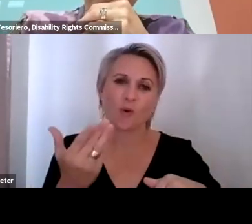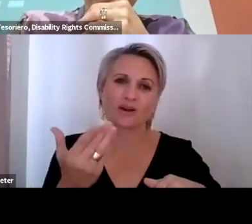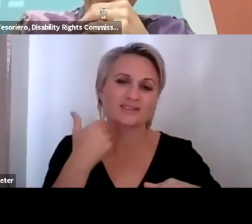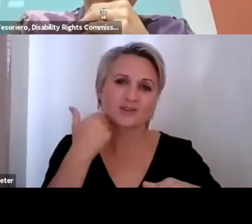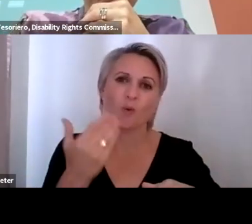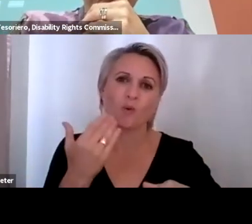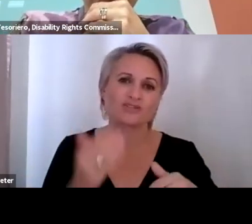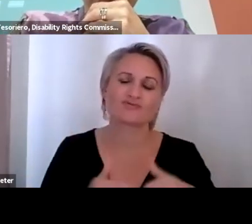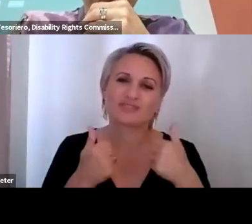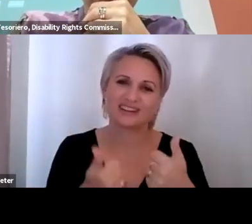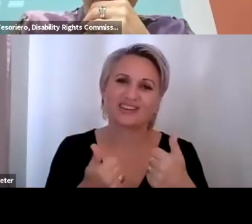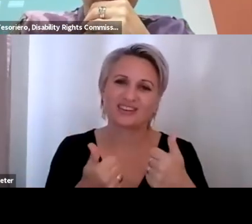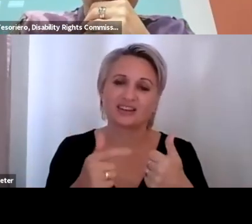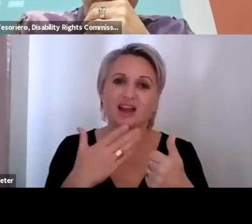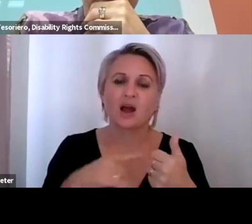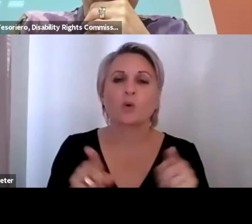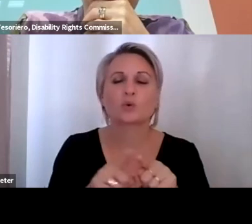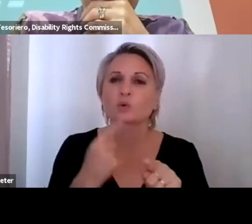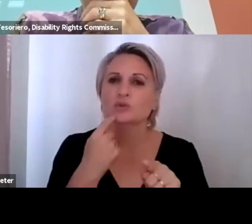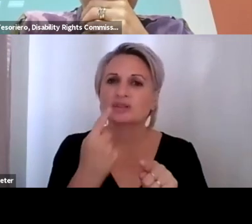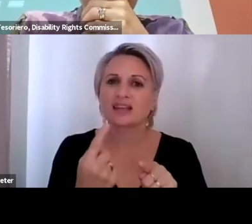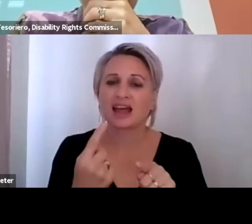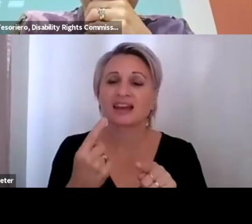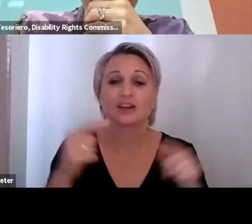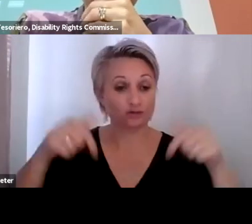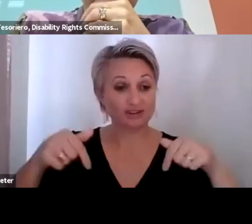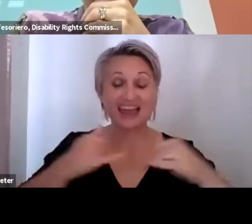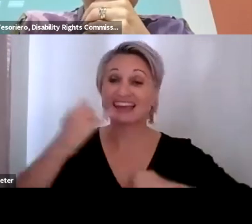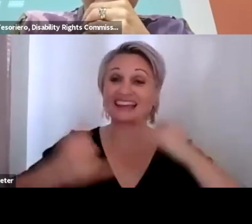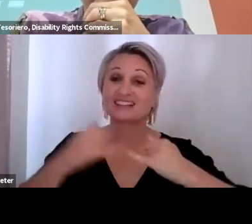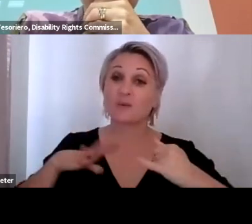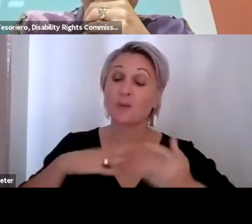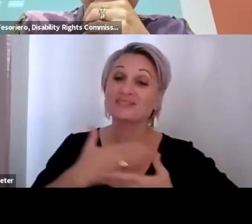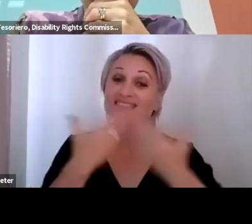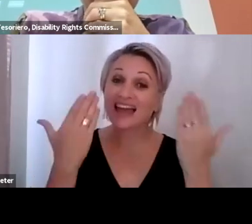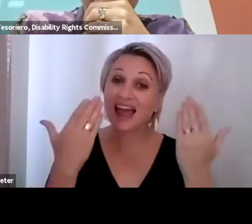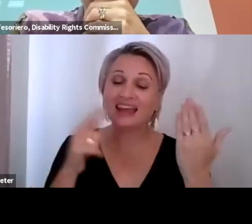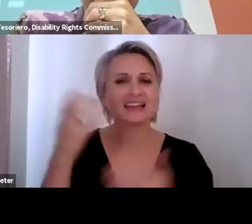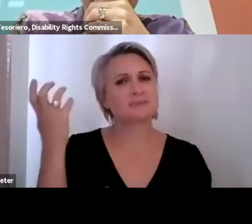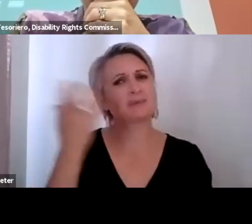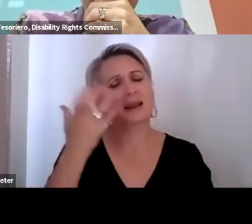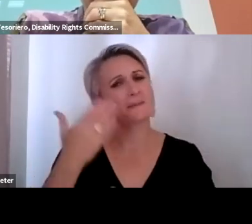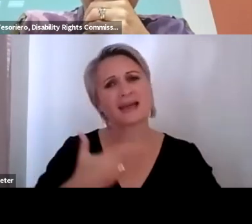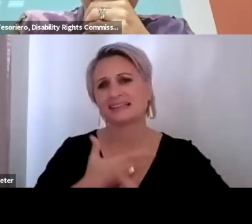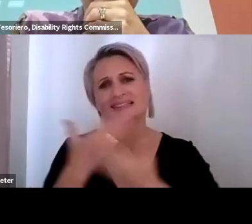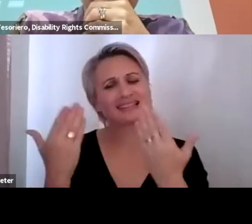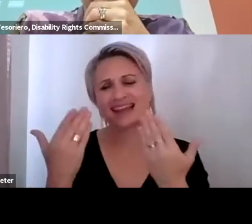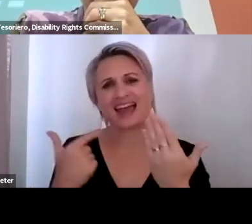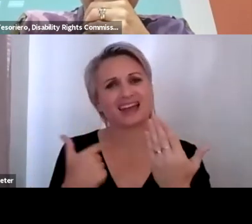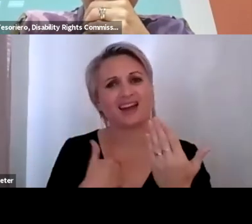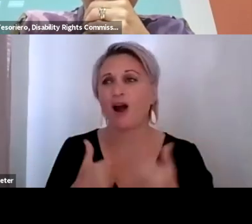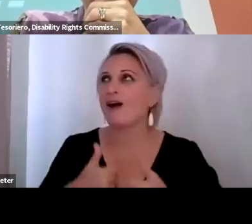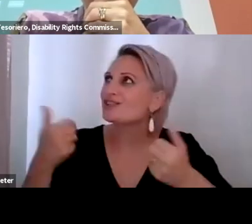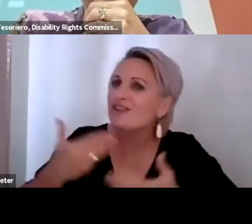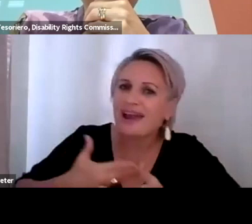always really good. I just want to say, look, you know, it is International Women's Day and it's been an amazing day. You know, I've had a great day